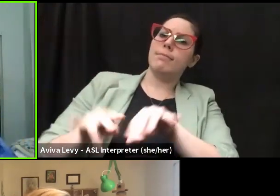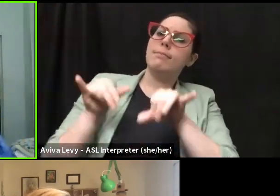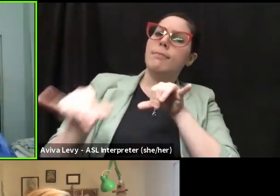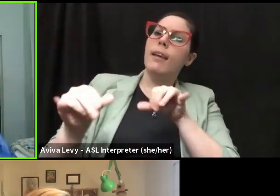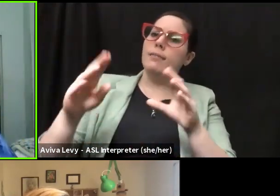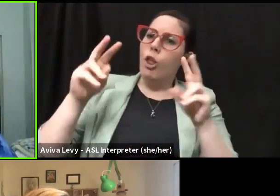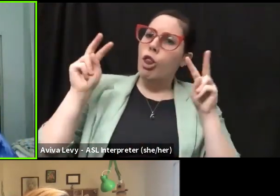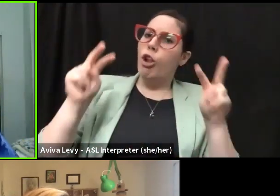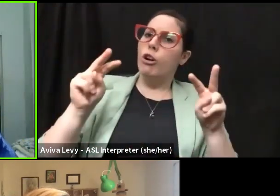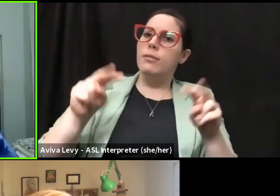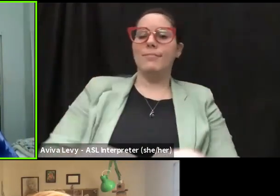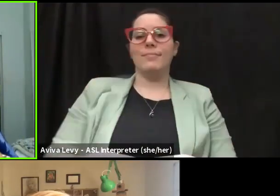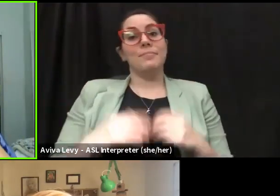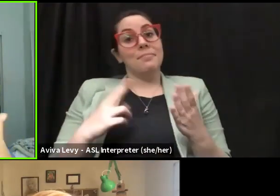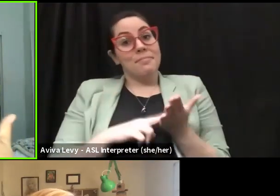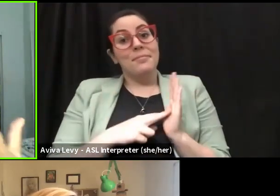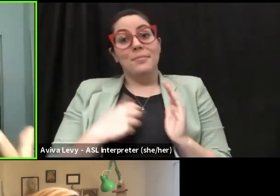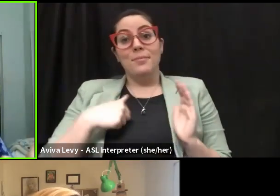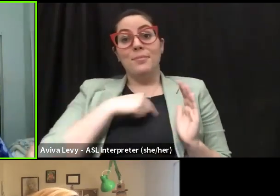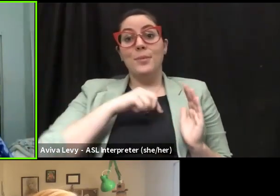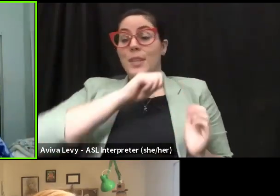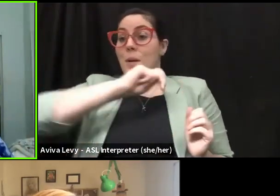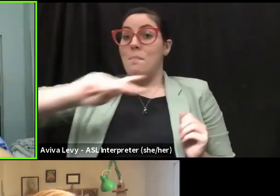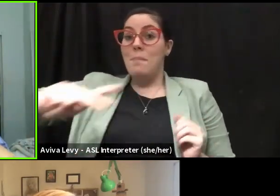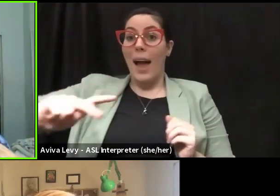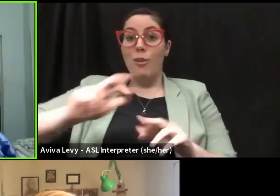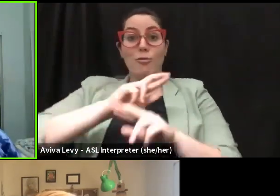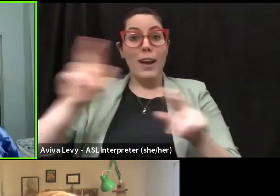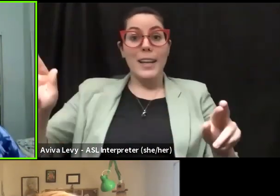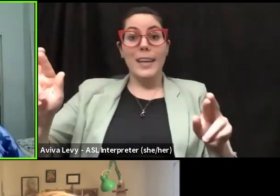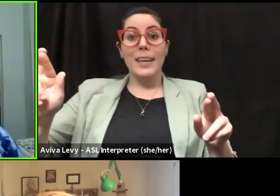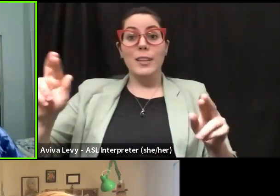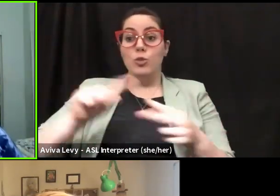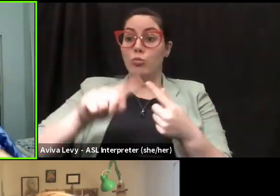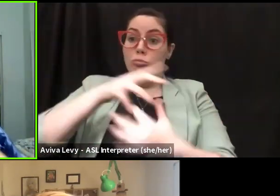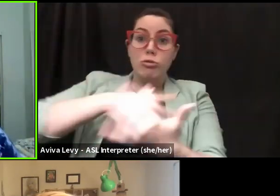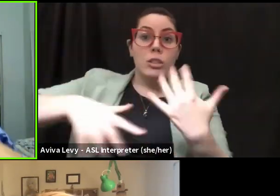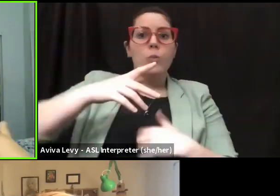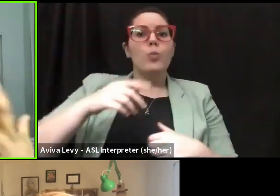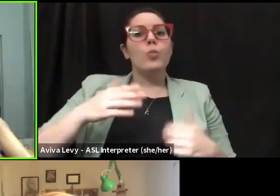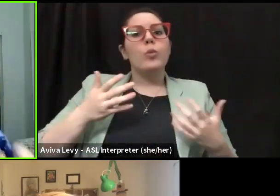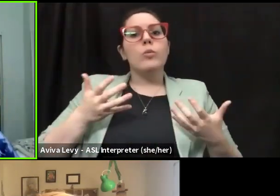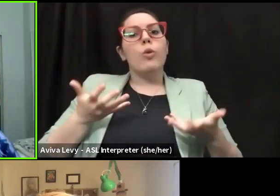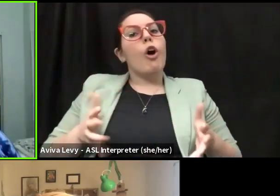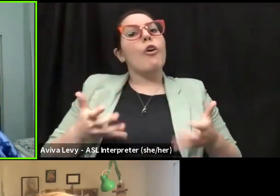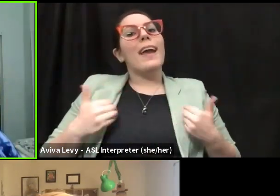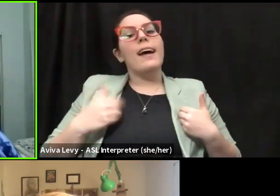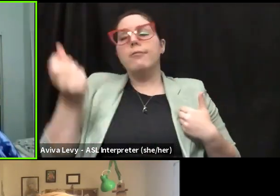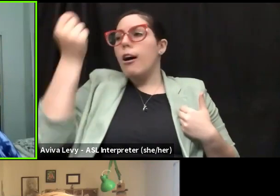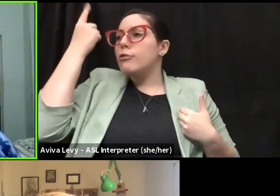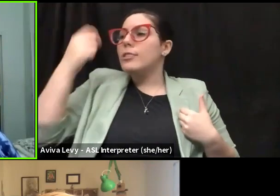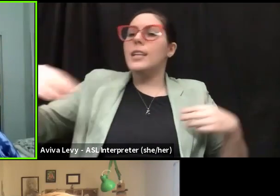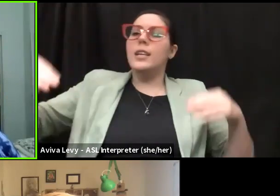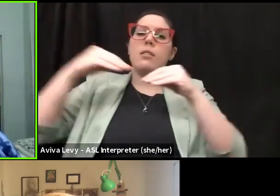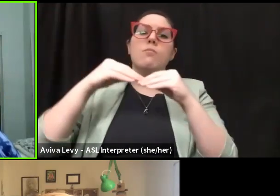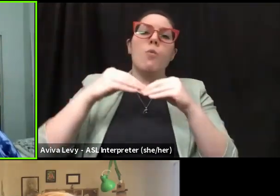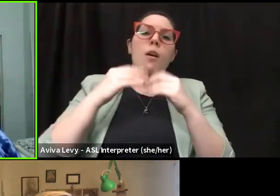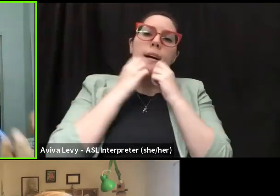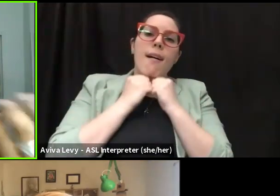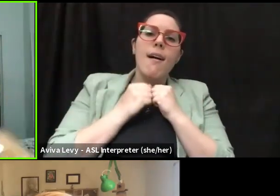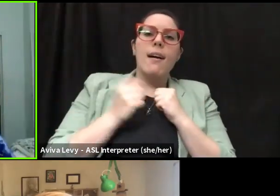come back, that we will be more fruitful and more understanding about the power dynamics of